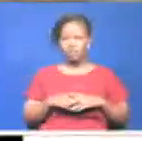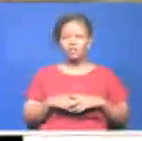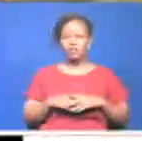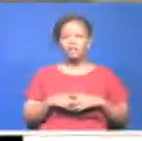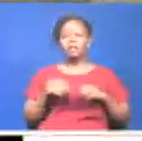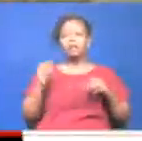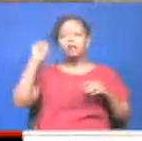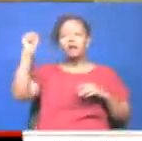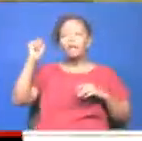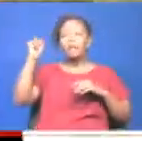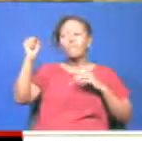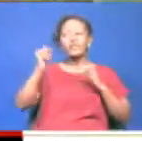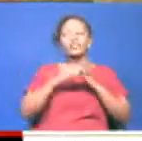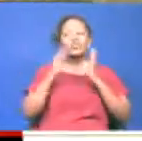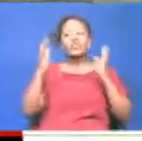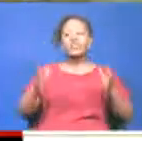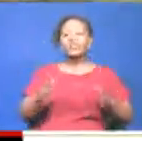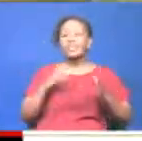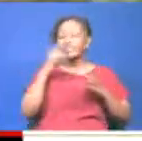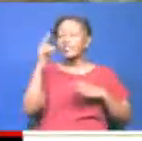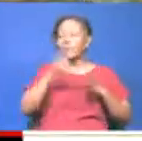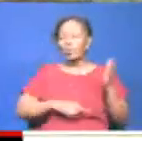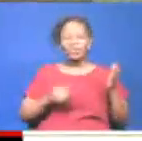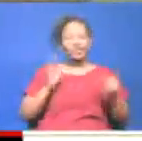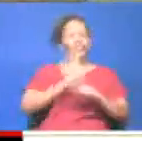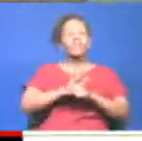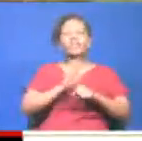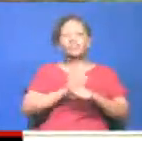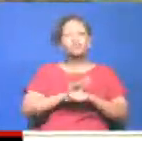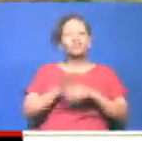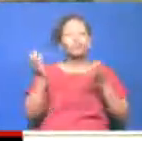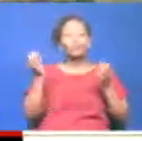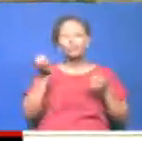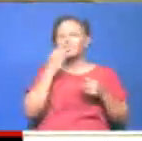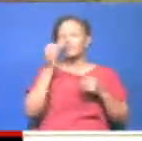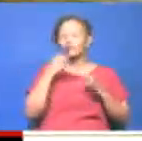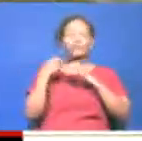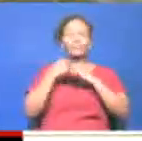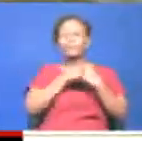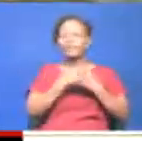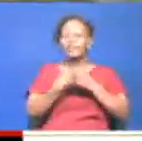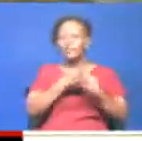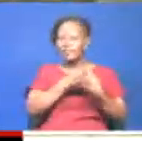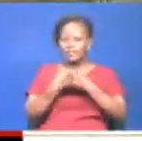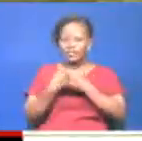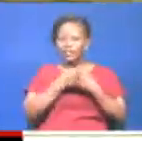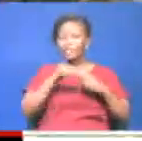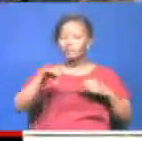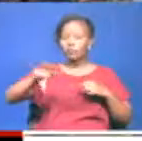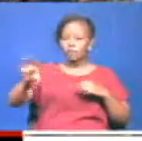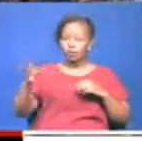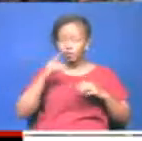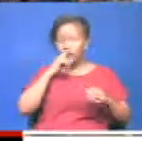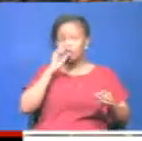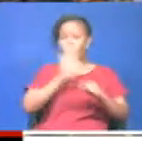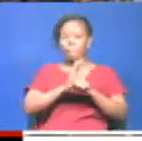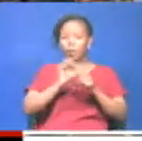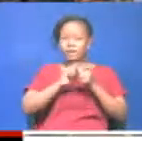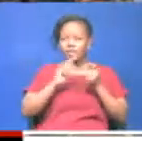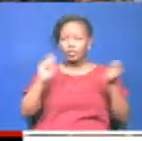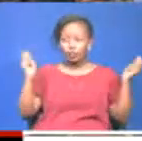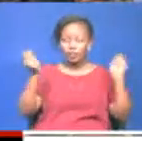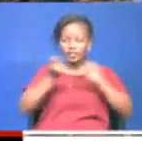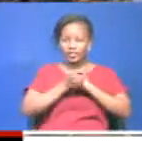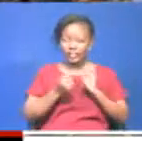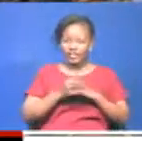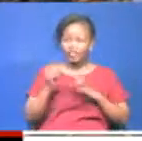Political leaders noting the immense food security challenge the county faces, promising to change the narrative. Chagua